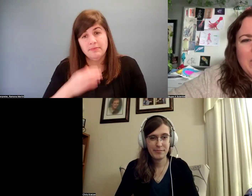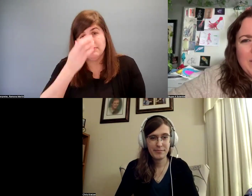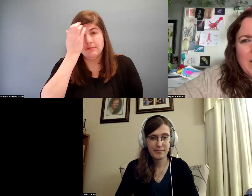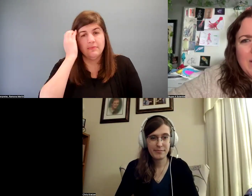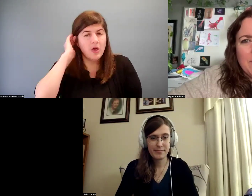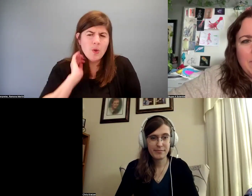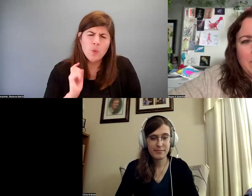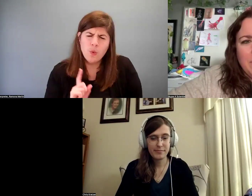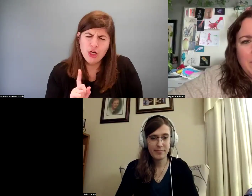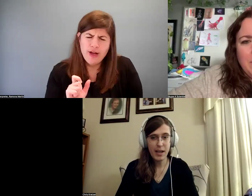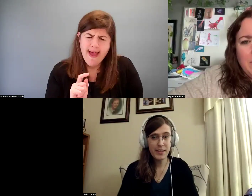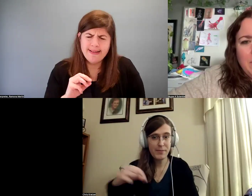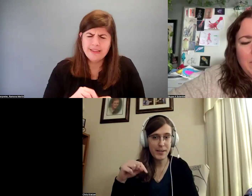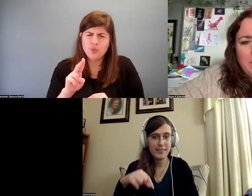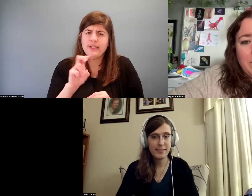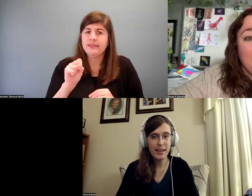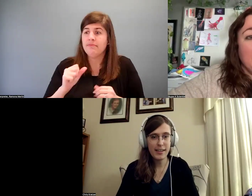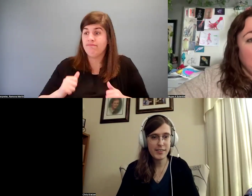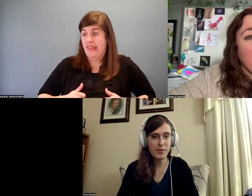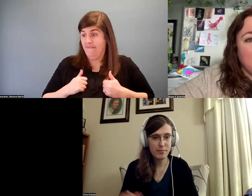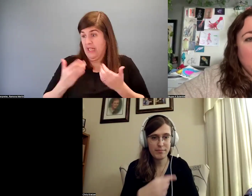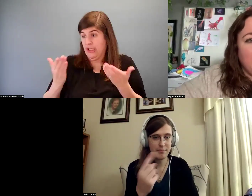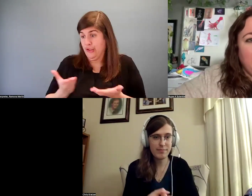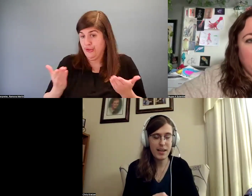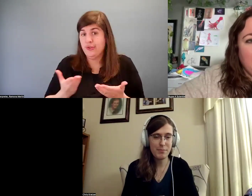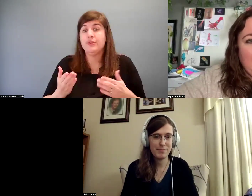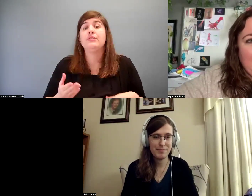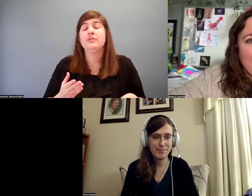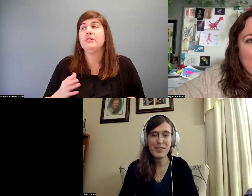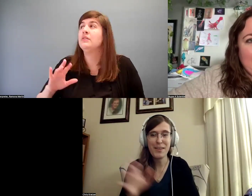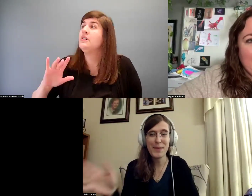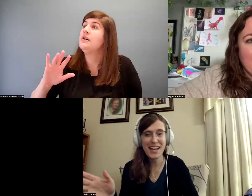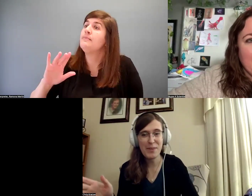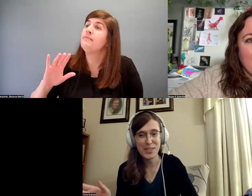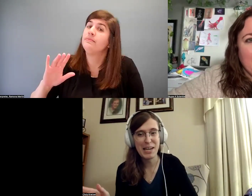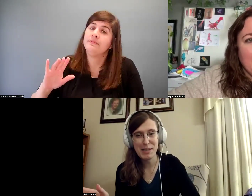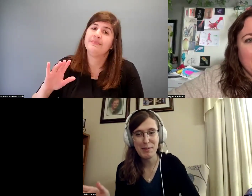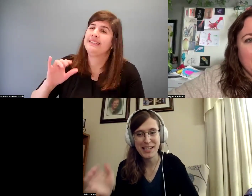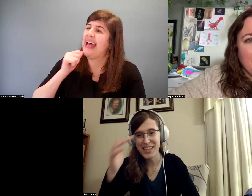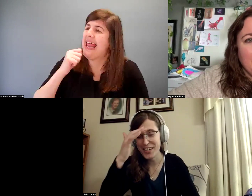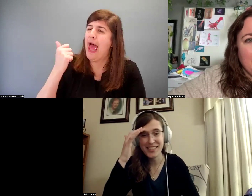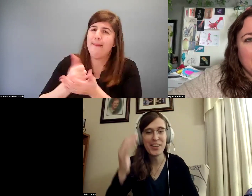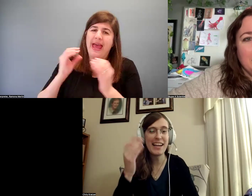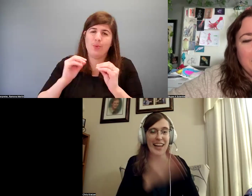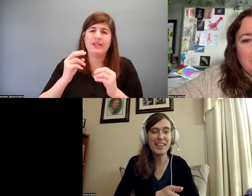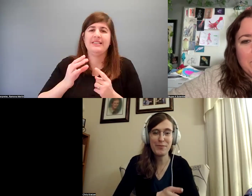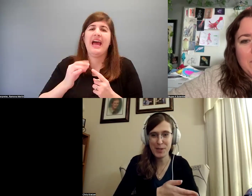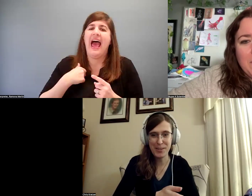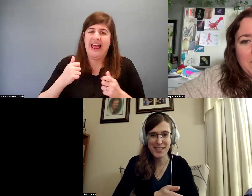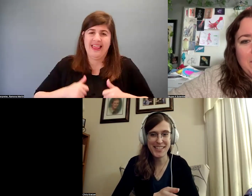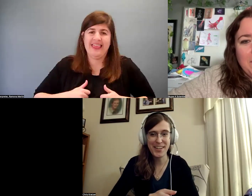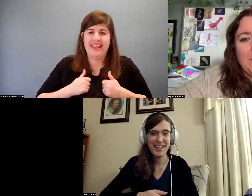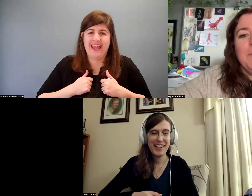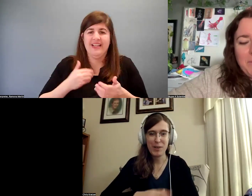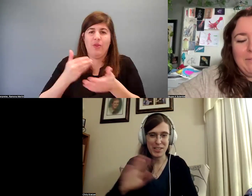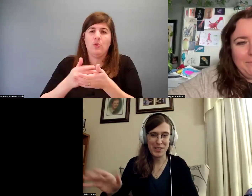Where in the US they live? They live here. They live So here. Cool. um, that's not helpful to anybody but me and Sarah. Sorry, I live pretty close